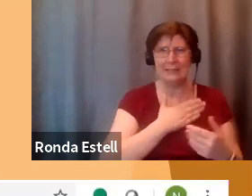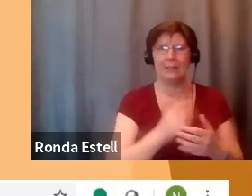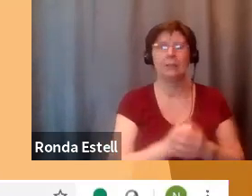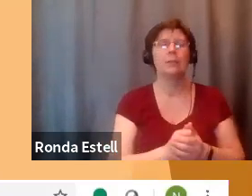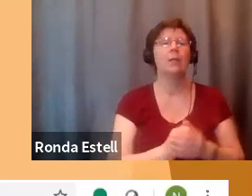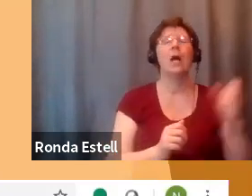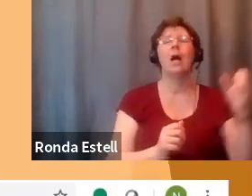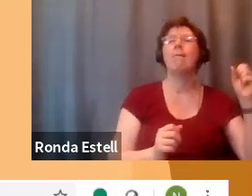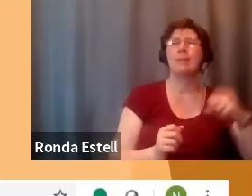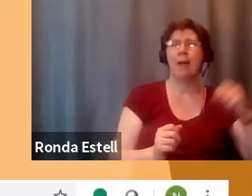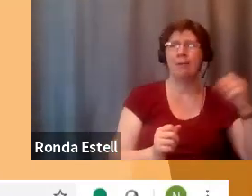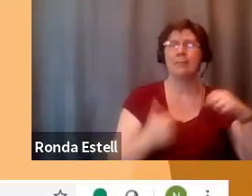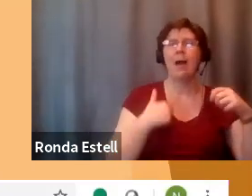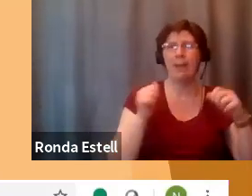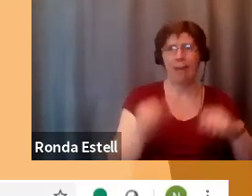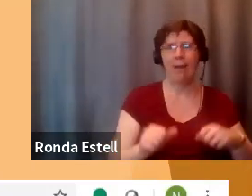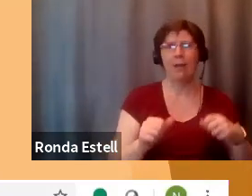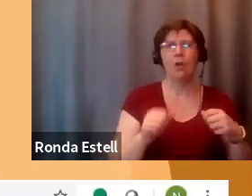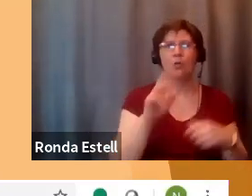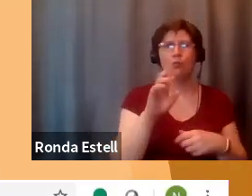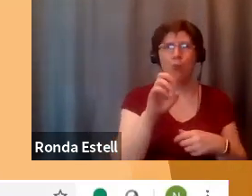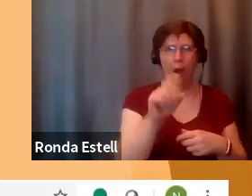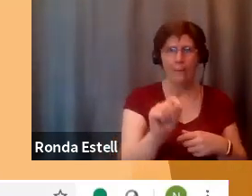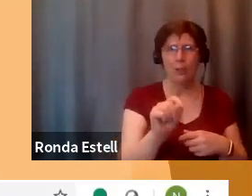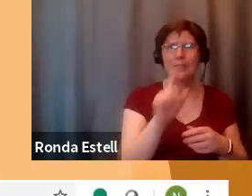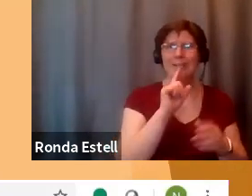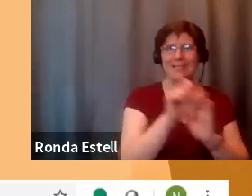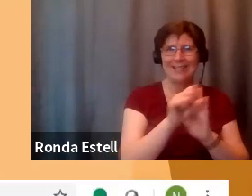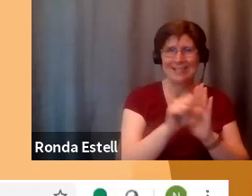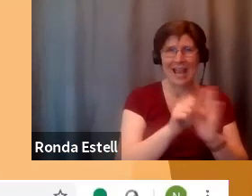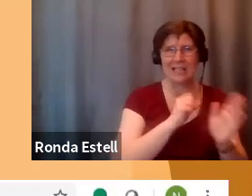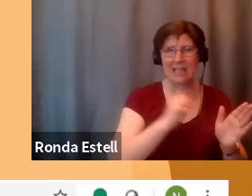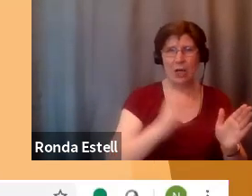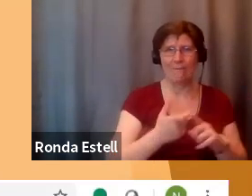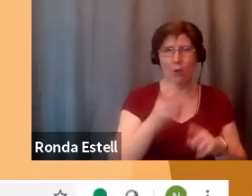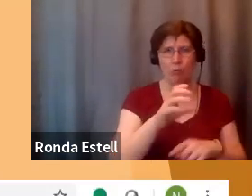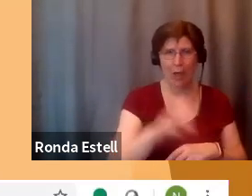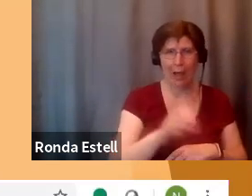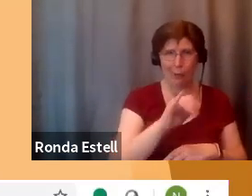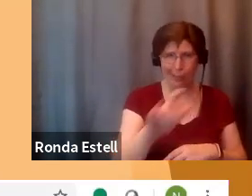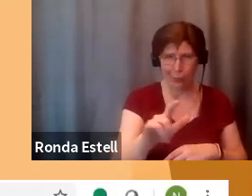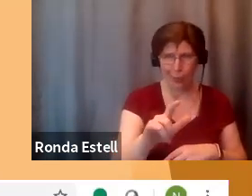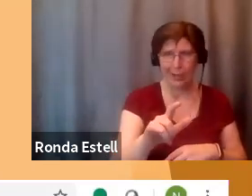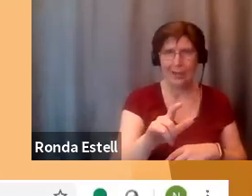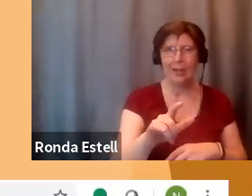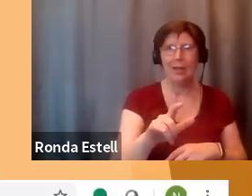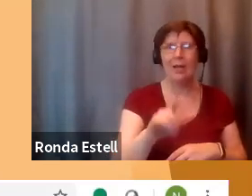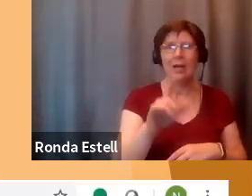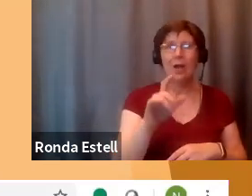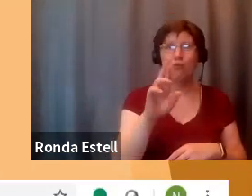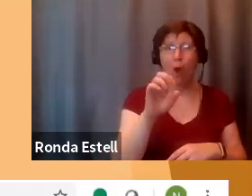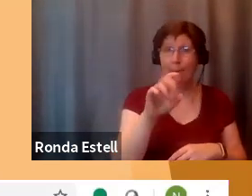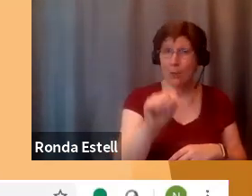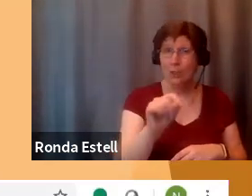Yes, absolutely. Robert Peters is a state senator from Chicago, Illinois, and he is deaf.